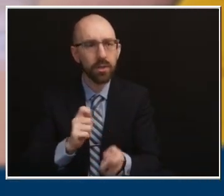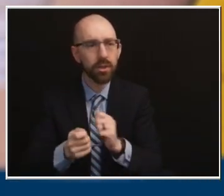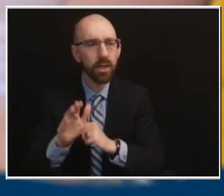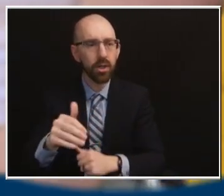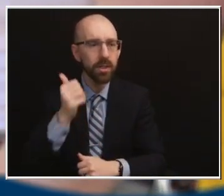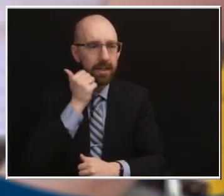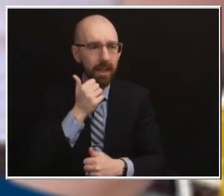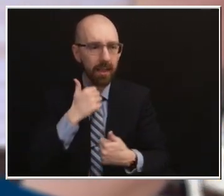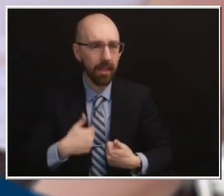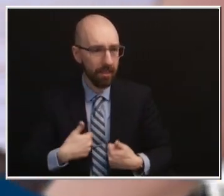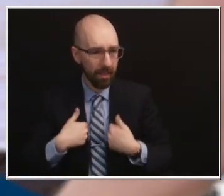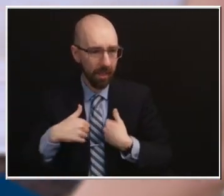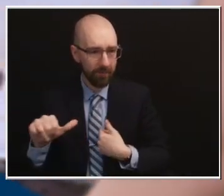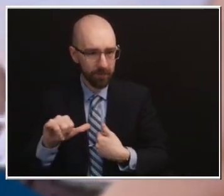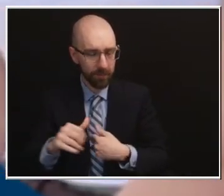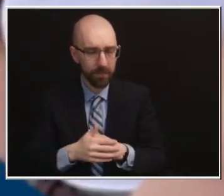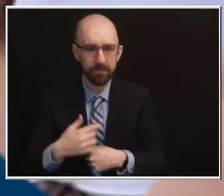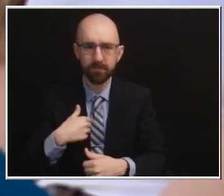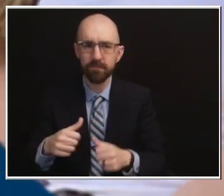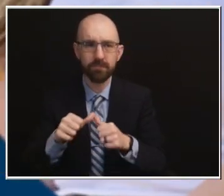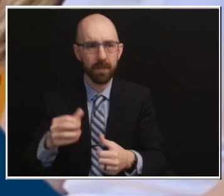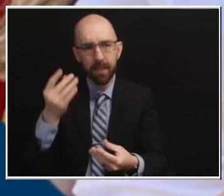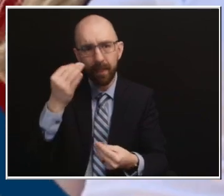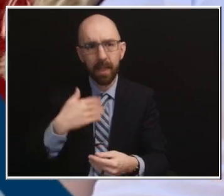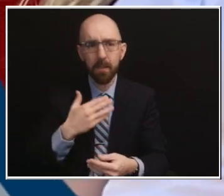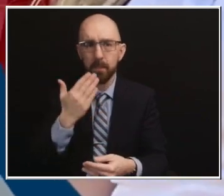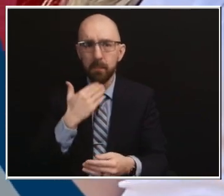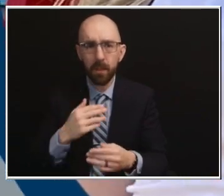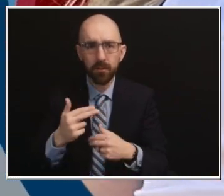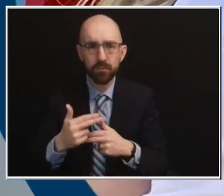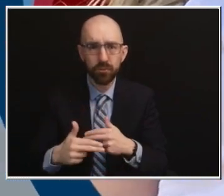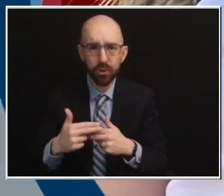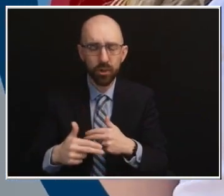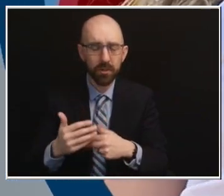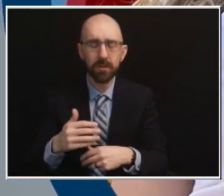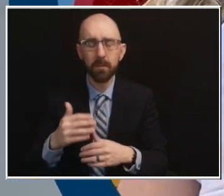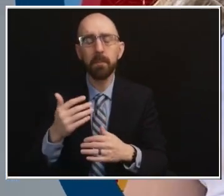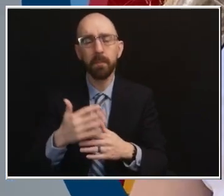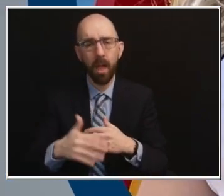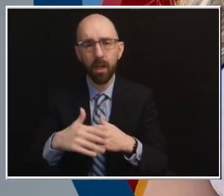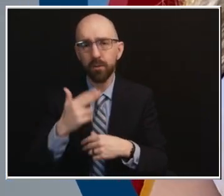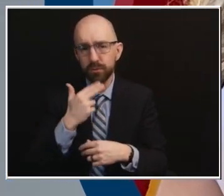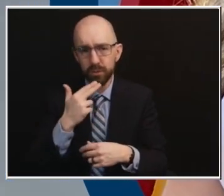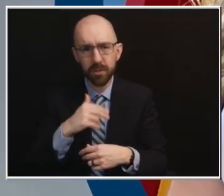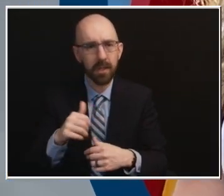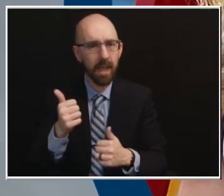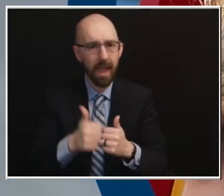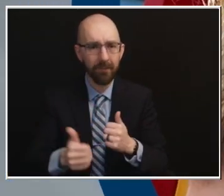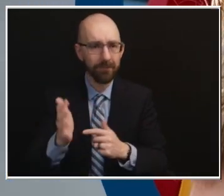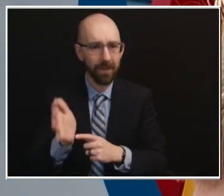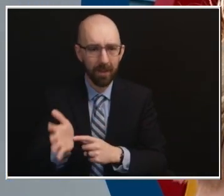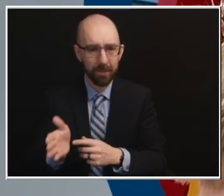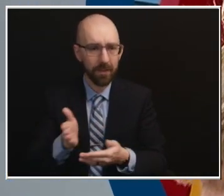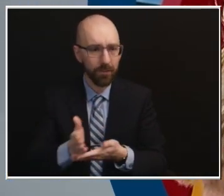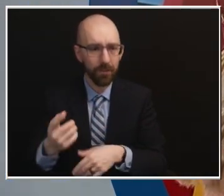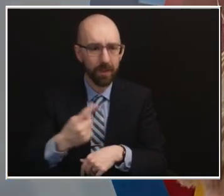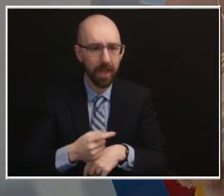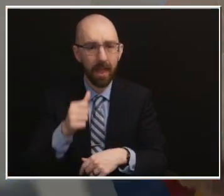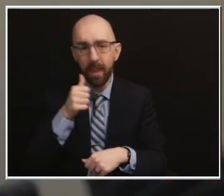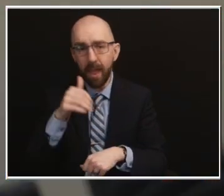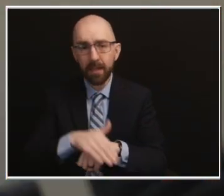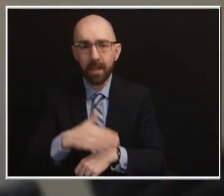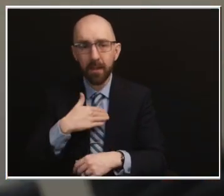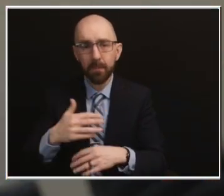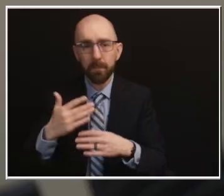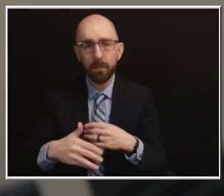I constantly am thinking about what my blood sugar is, about every 5 minutes throughout the day. Throughout the night last night, my blood sugar was